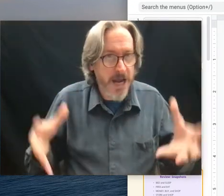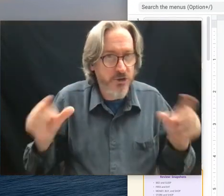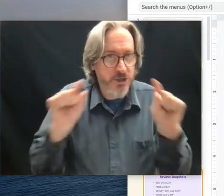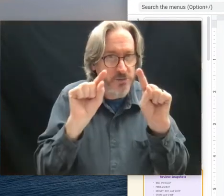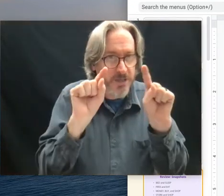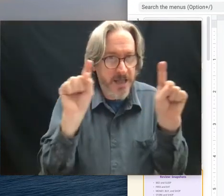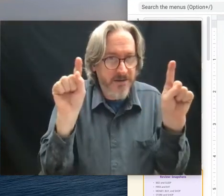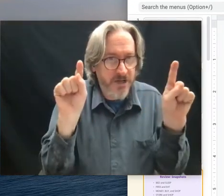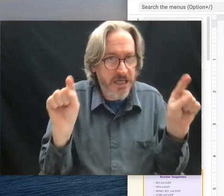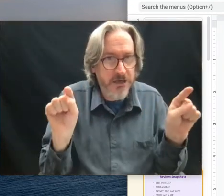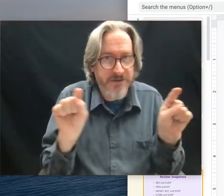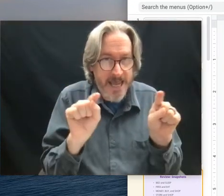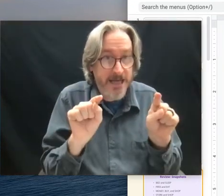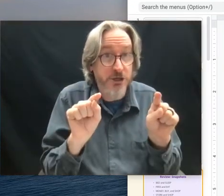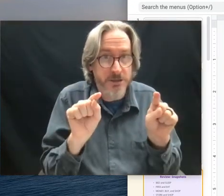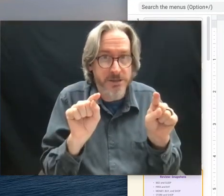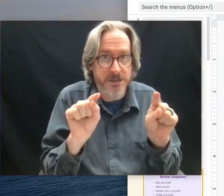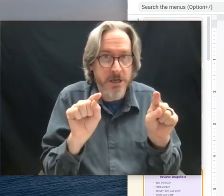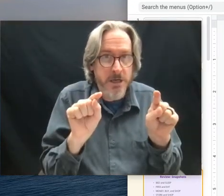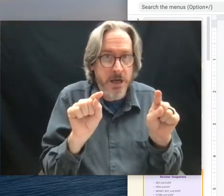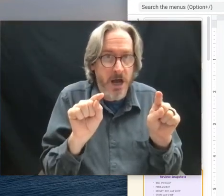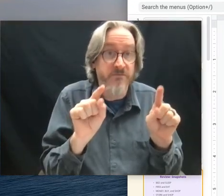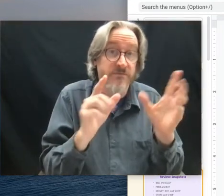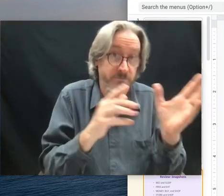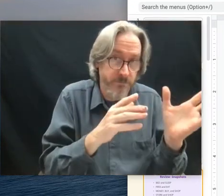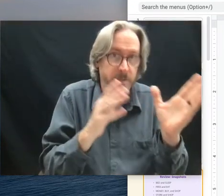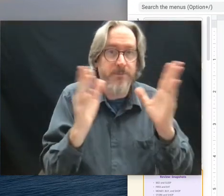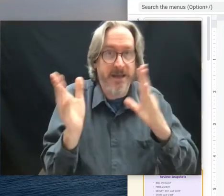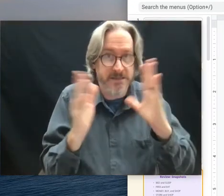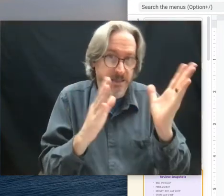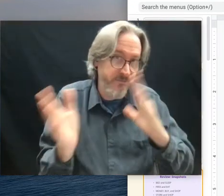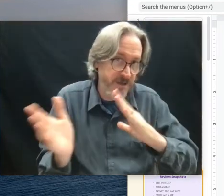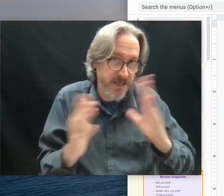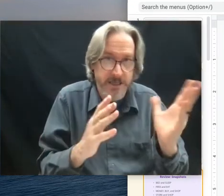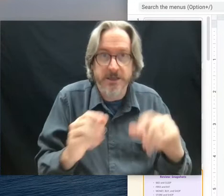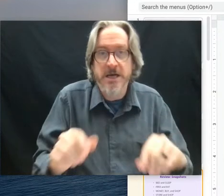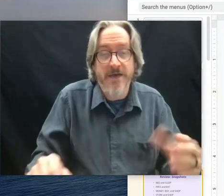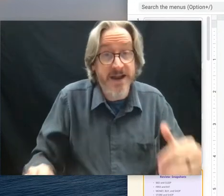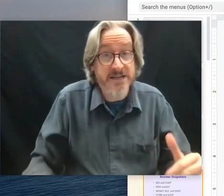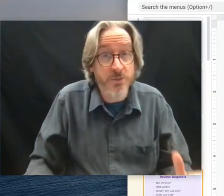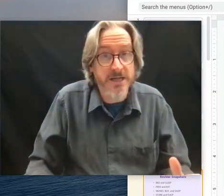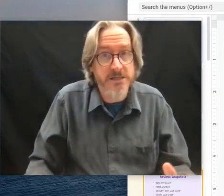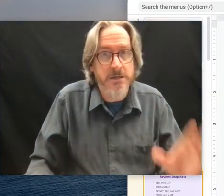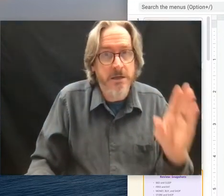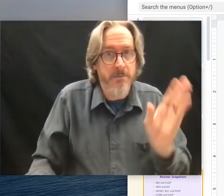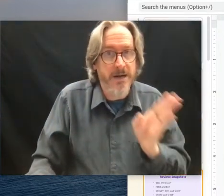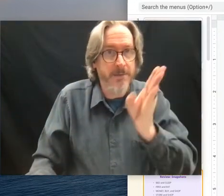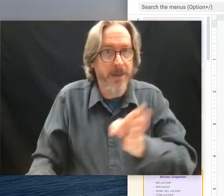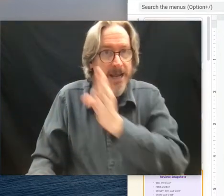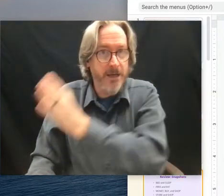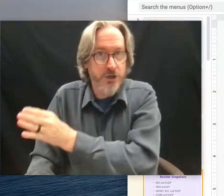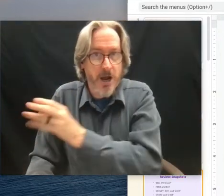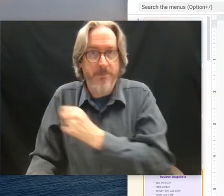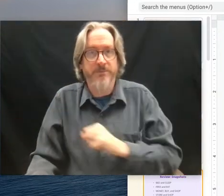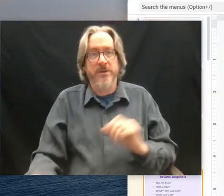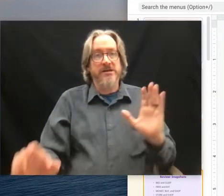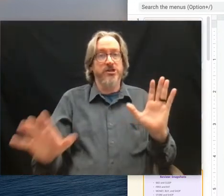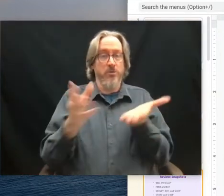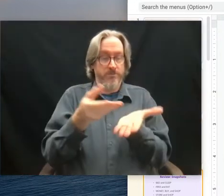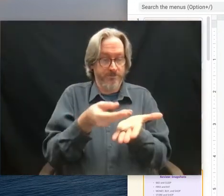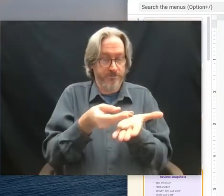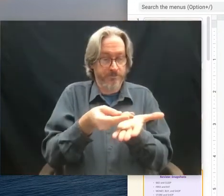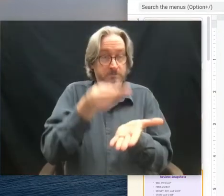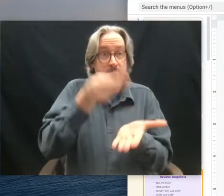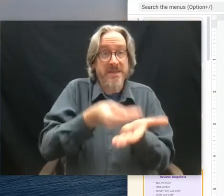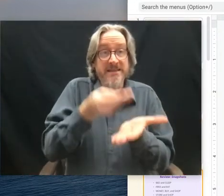This whole chapter deals with a lot of clarifications of bed, sleep, feed, eat. And the next one is money, buying, and shop.